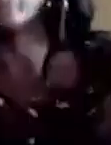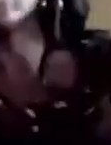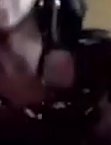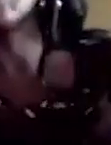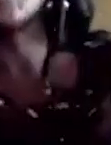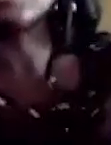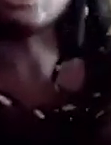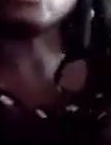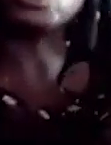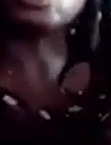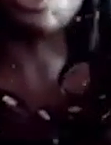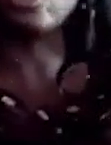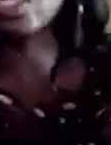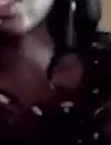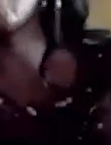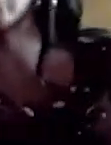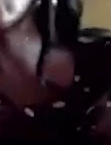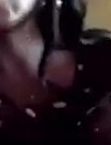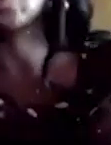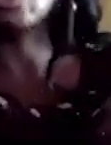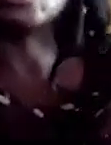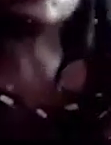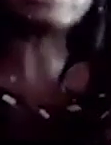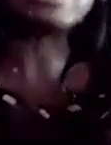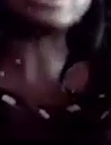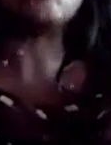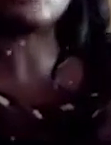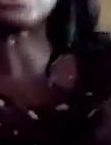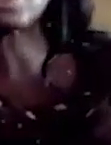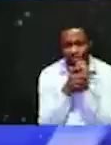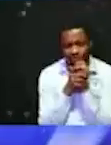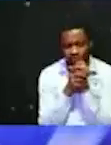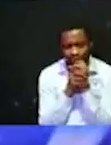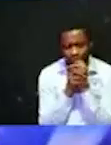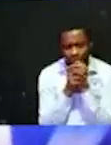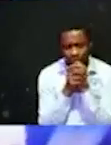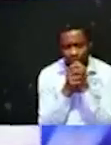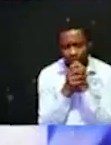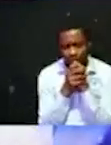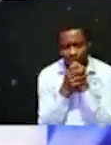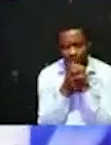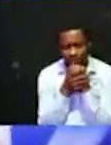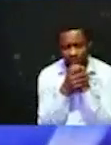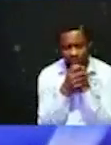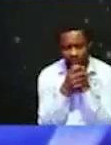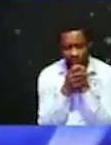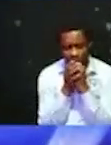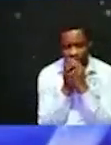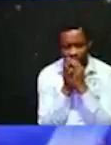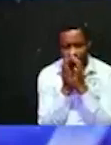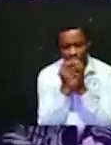du zibronda. Meli mako zapa. Balaba du shede barando zataya. Rokondo